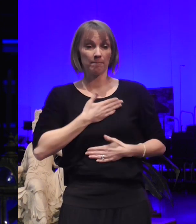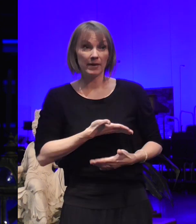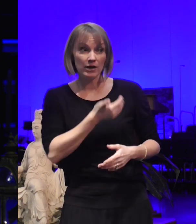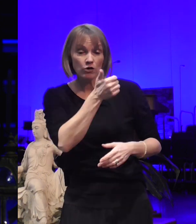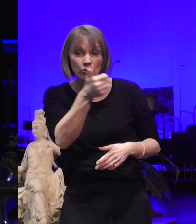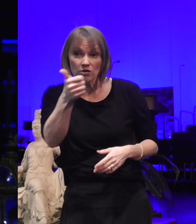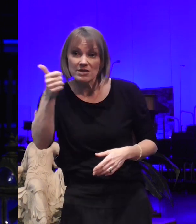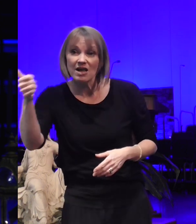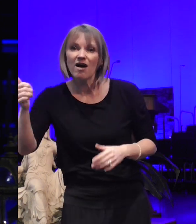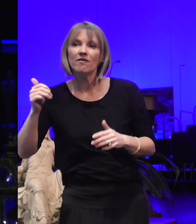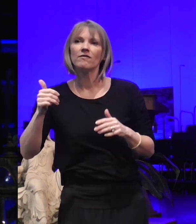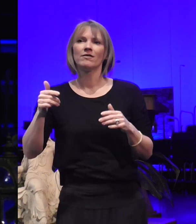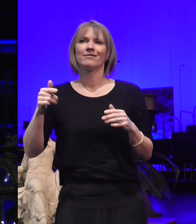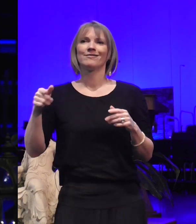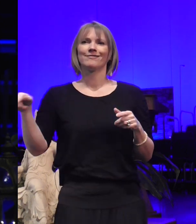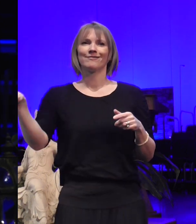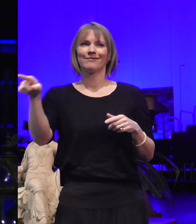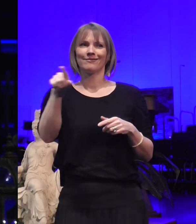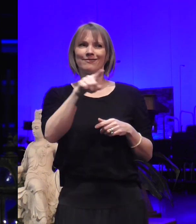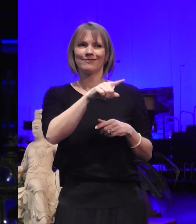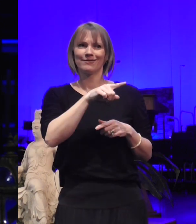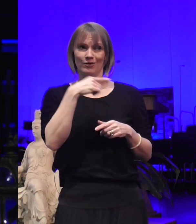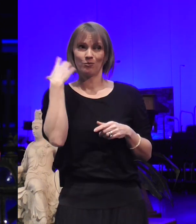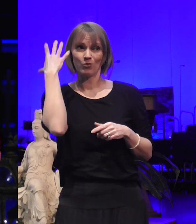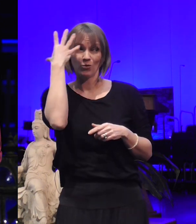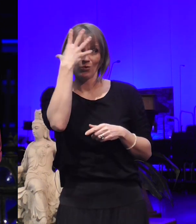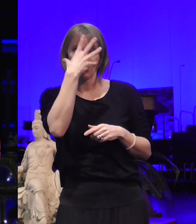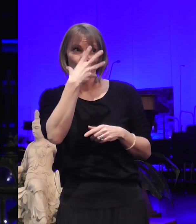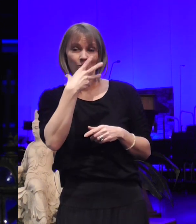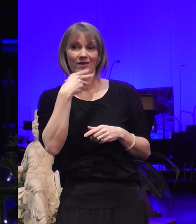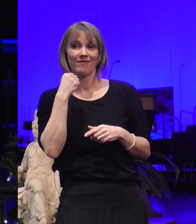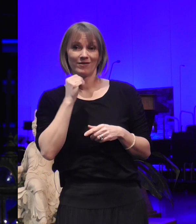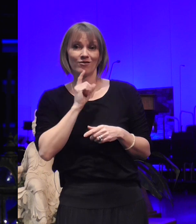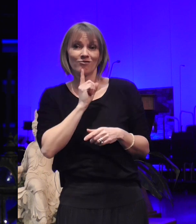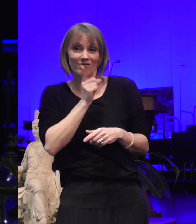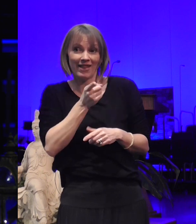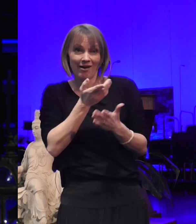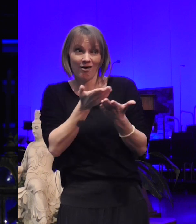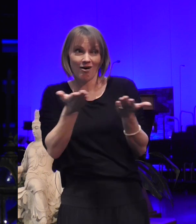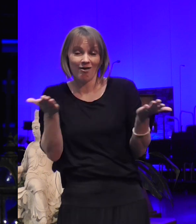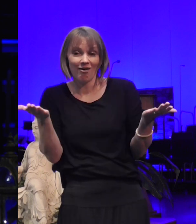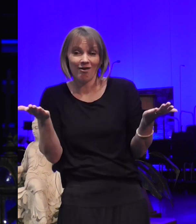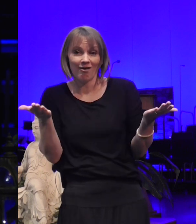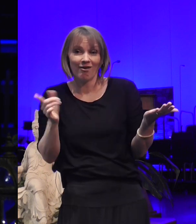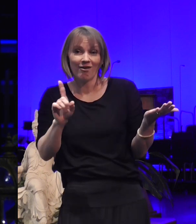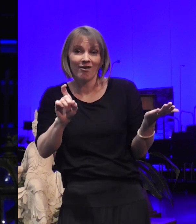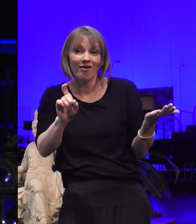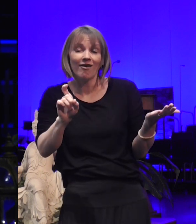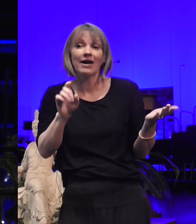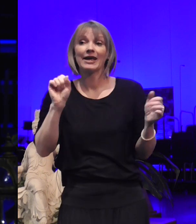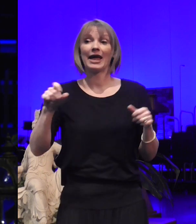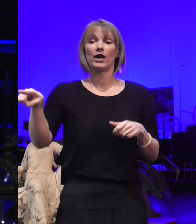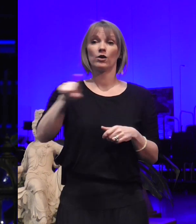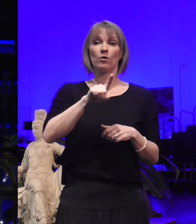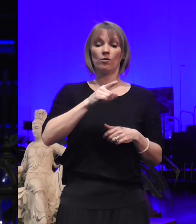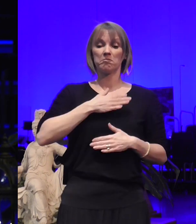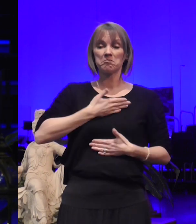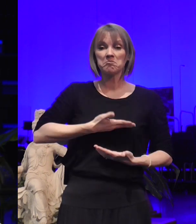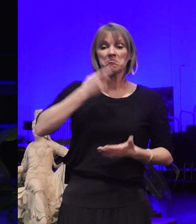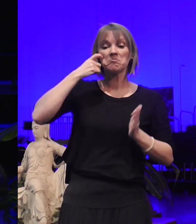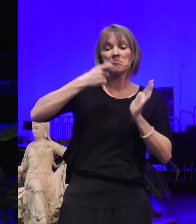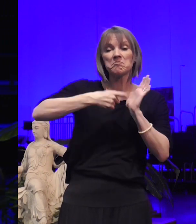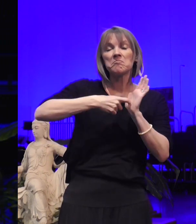yourself how beautiful you really and truly are? Can you admit